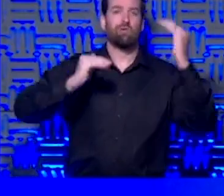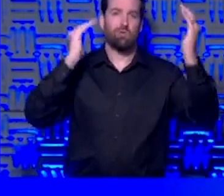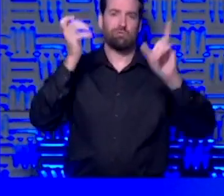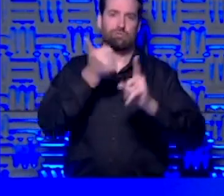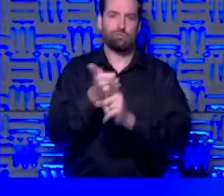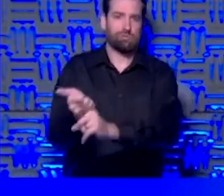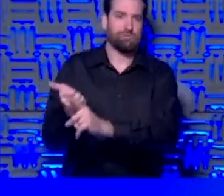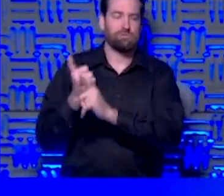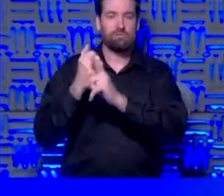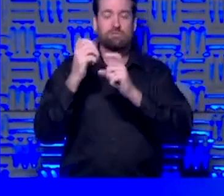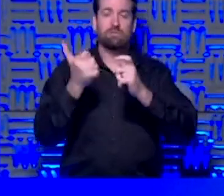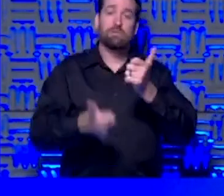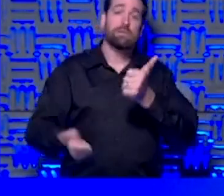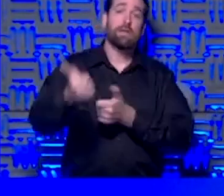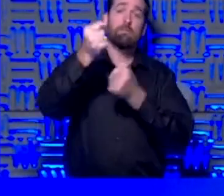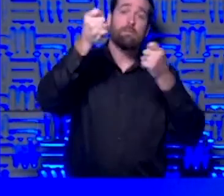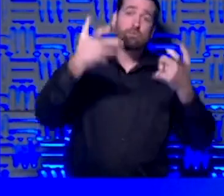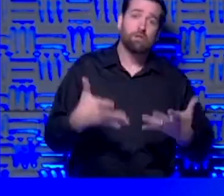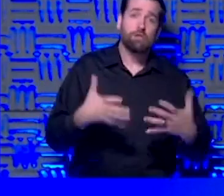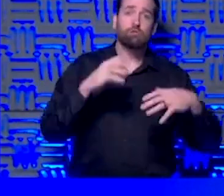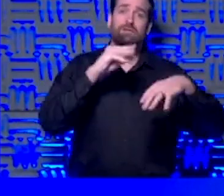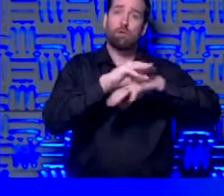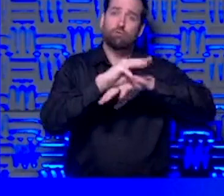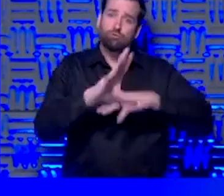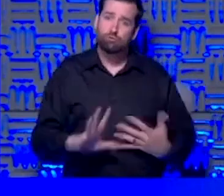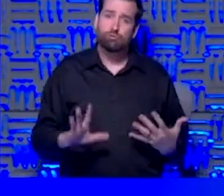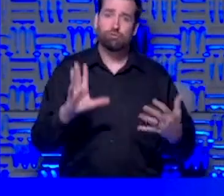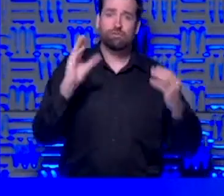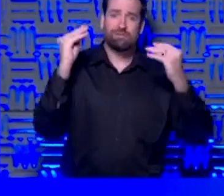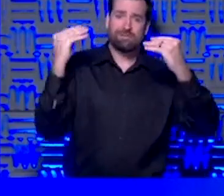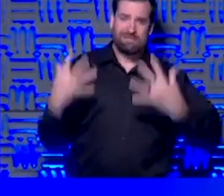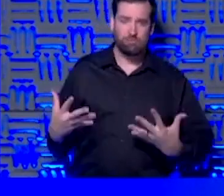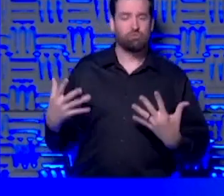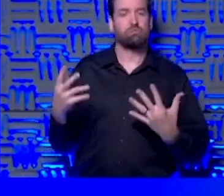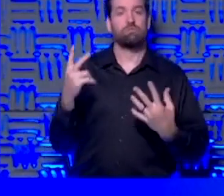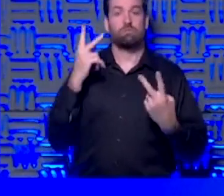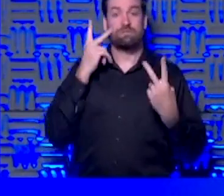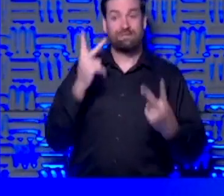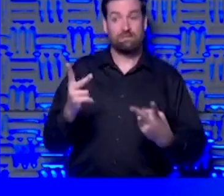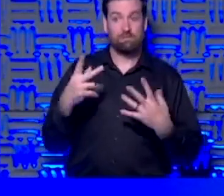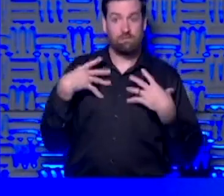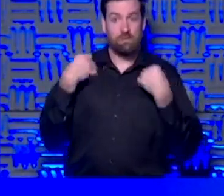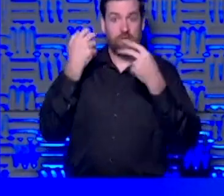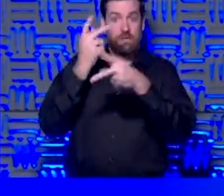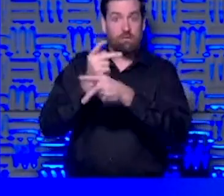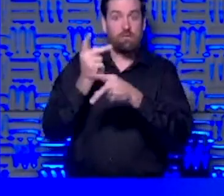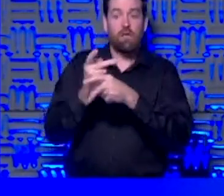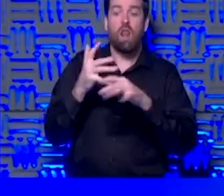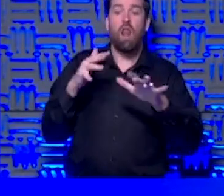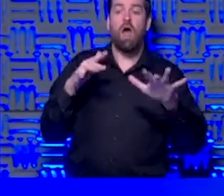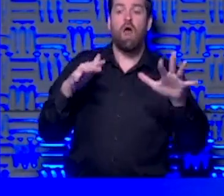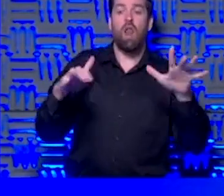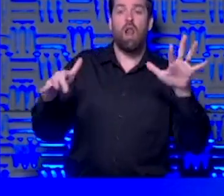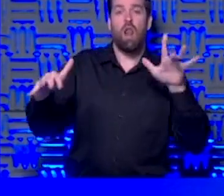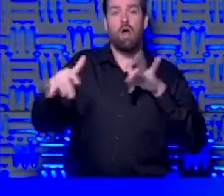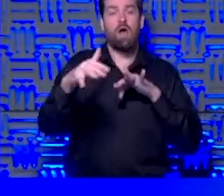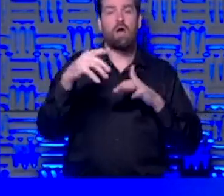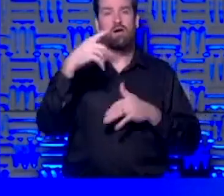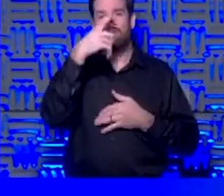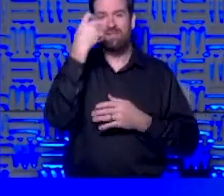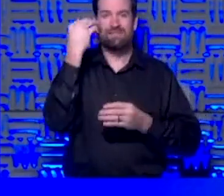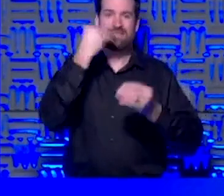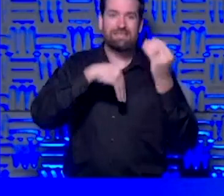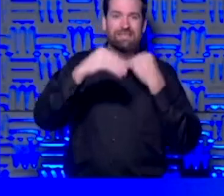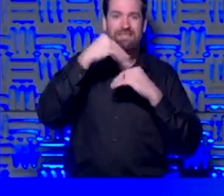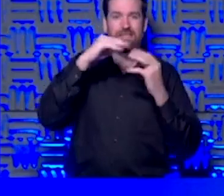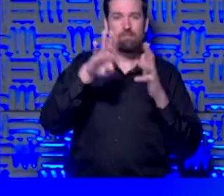the administrators, the counselors, the teachers. We have seen that there is healthcare worker spread because they are eating in the